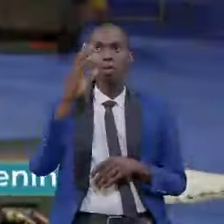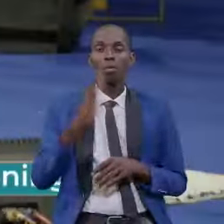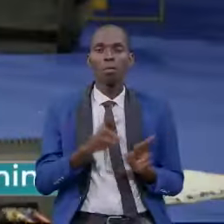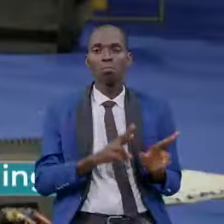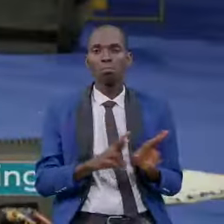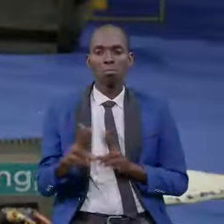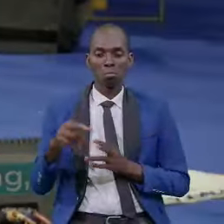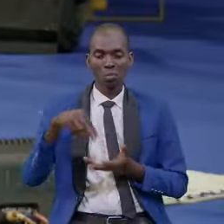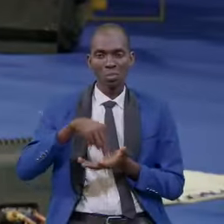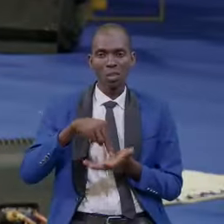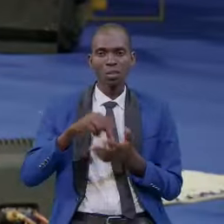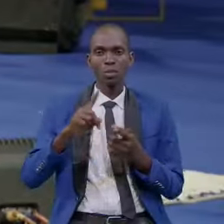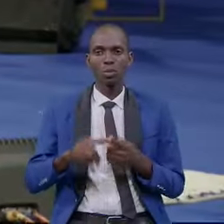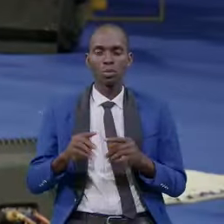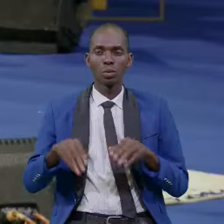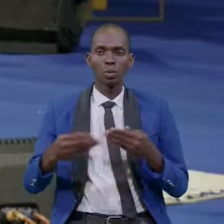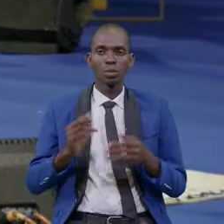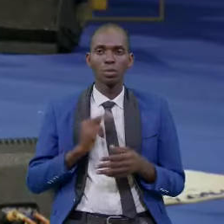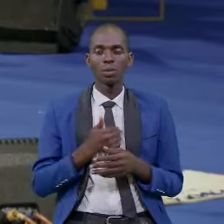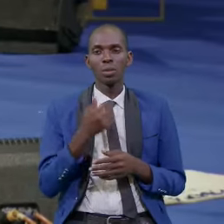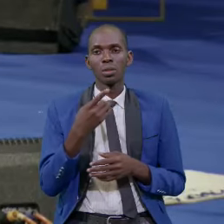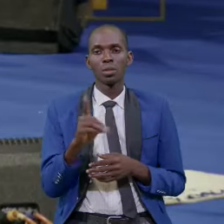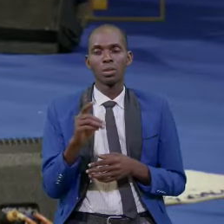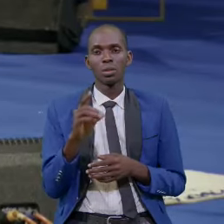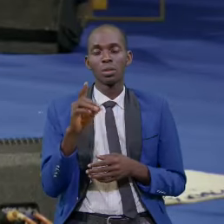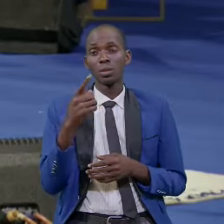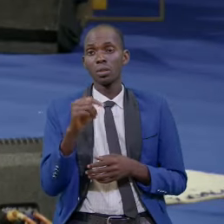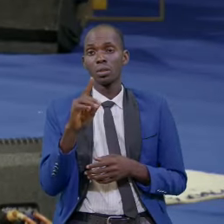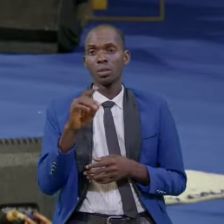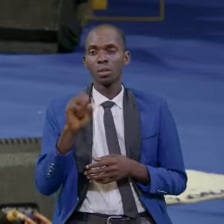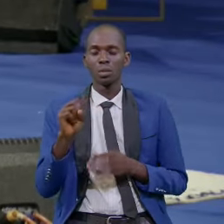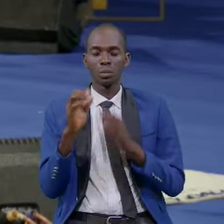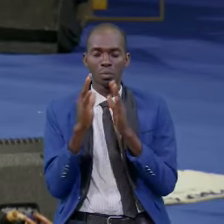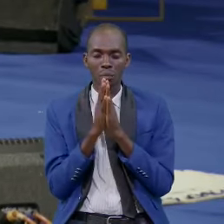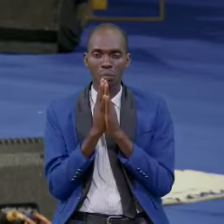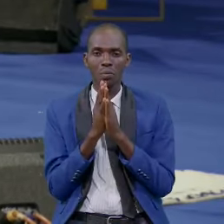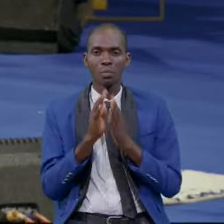DSS prayer. Let's stand and receive our DSS prayer.